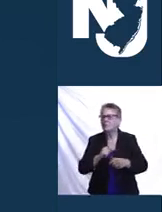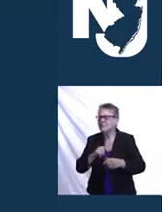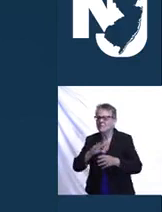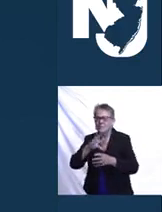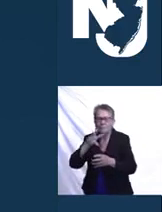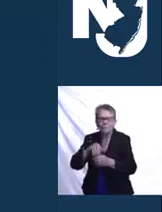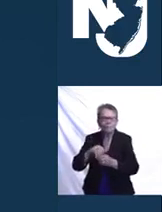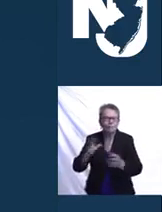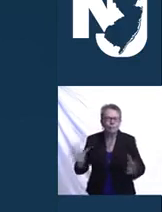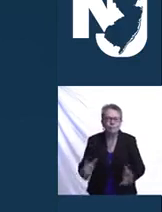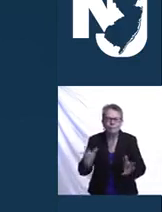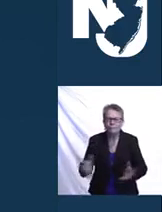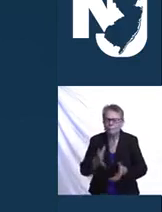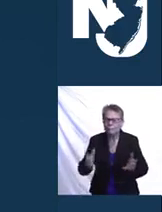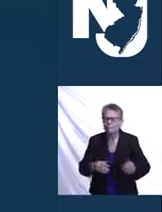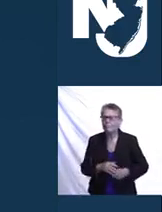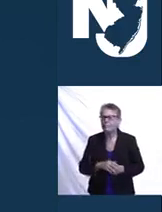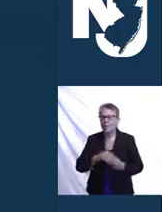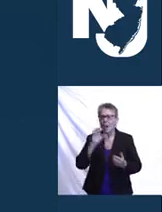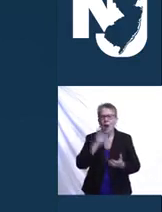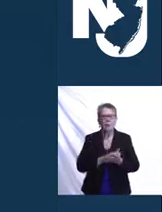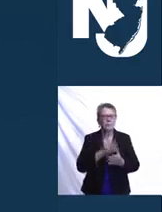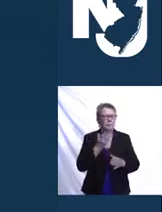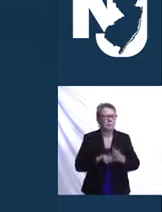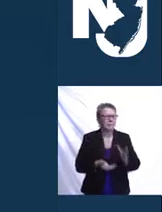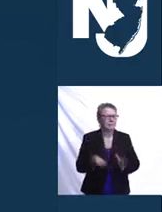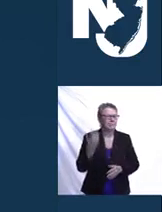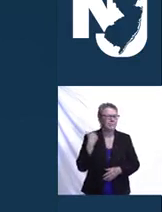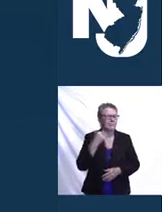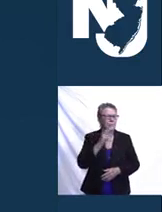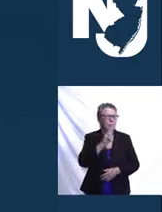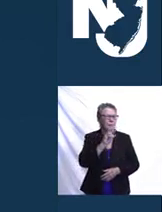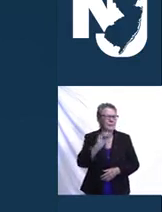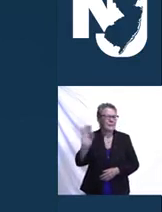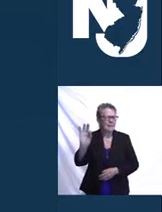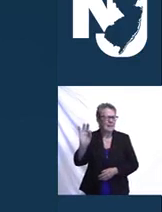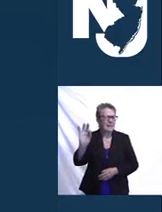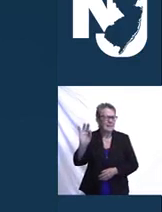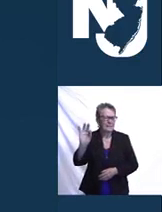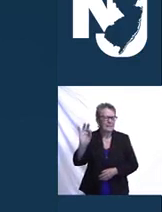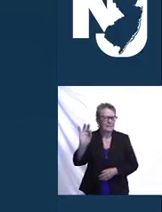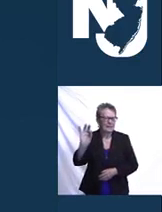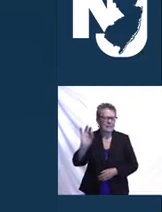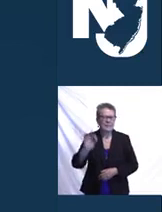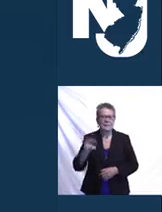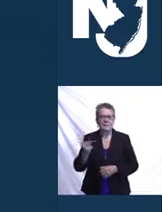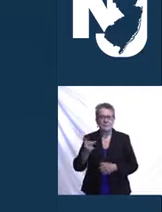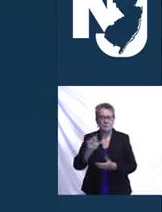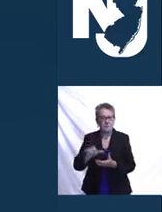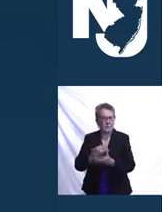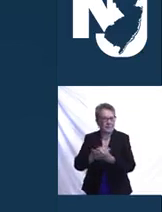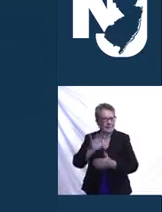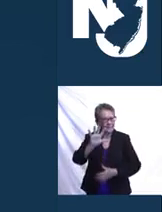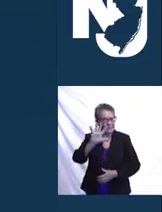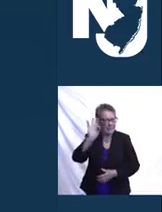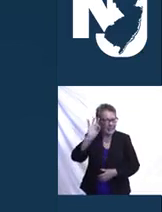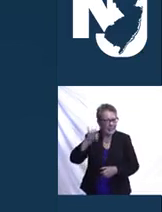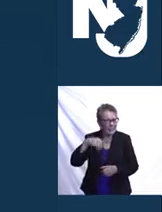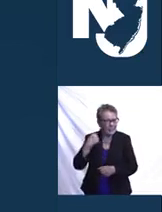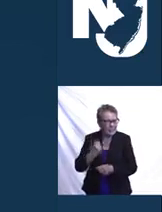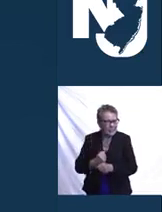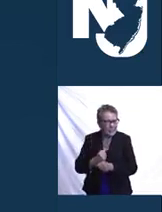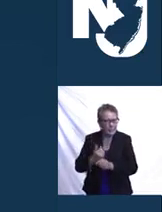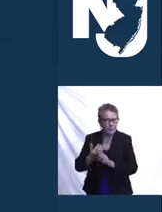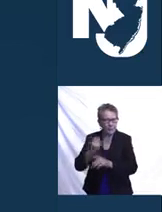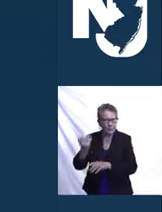passed away in the year 2009 after 59 years of marriage, and Marcella leaves